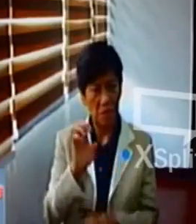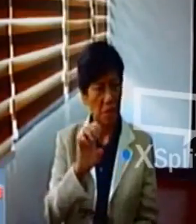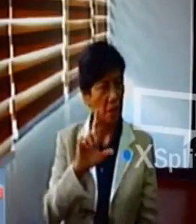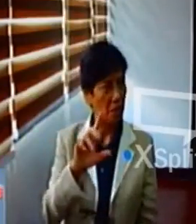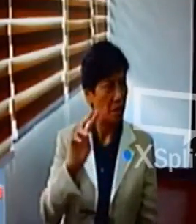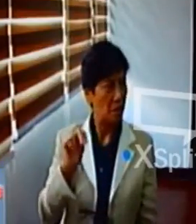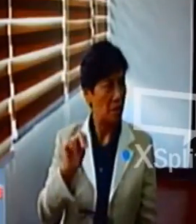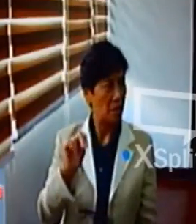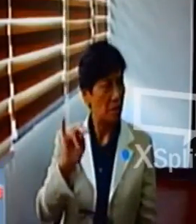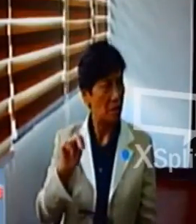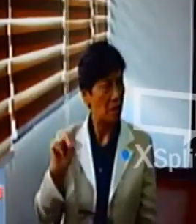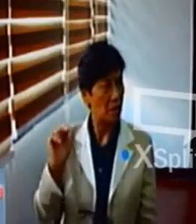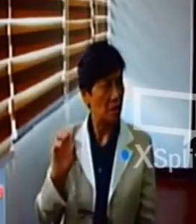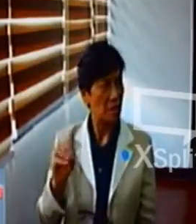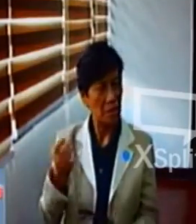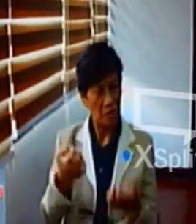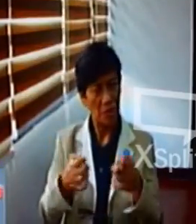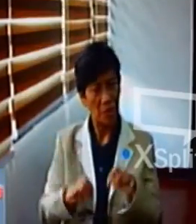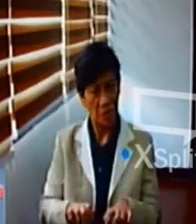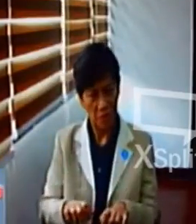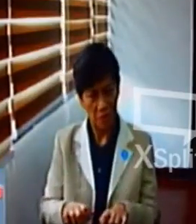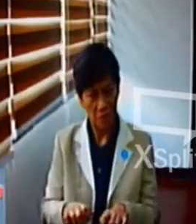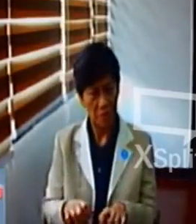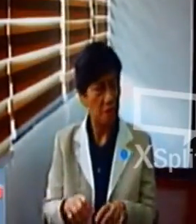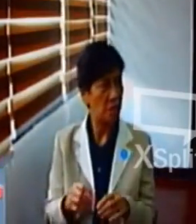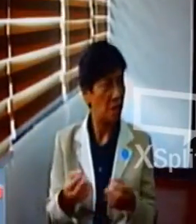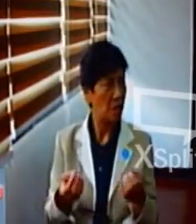per se, but El Nino events in the occurrence